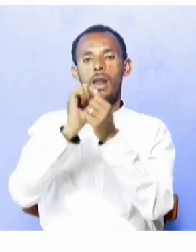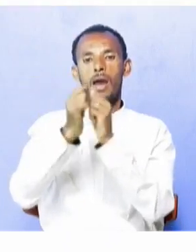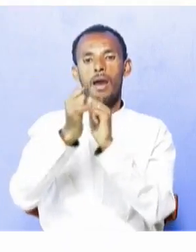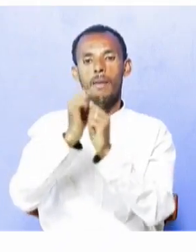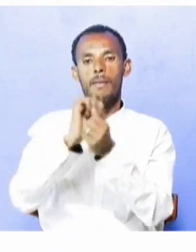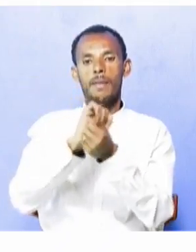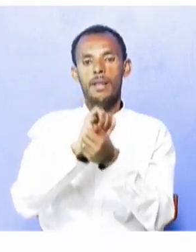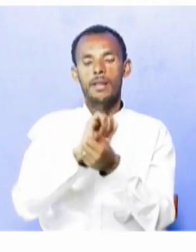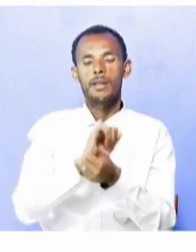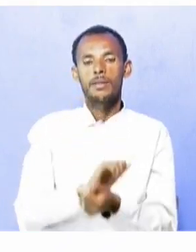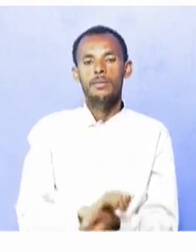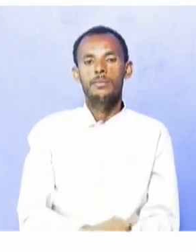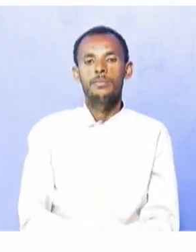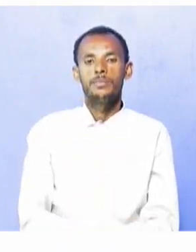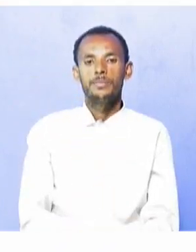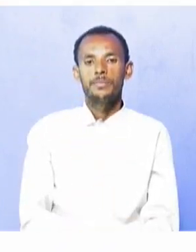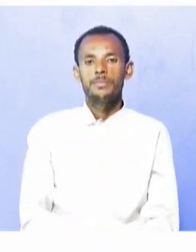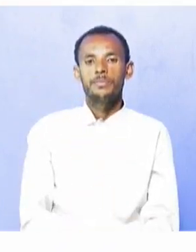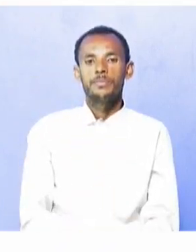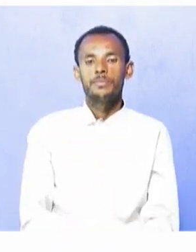the unknown variables,